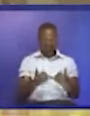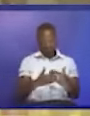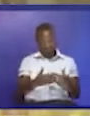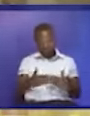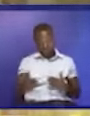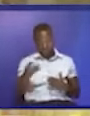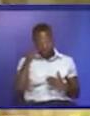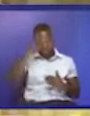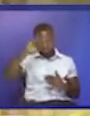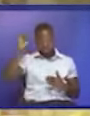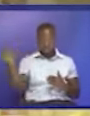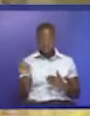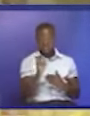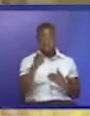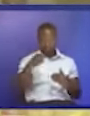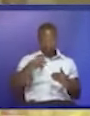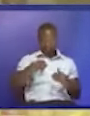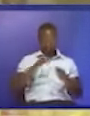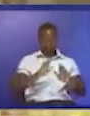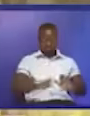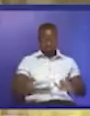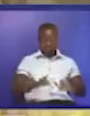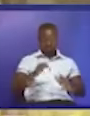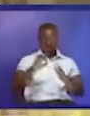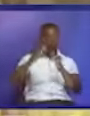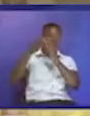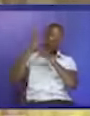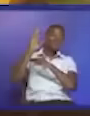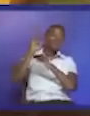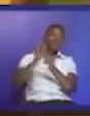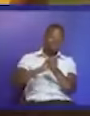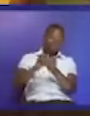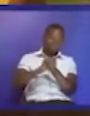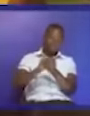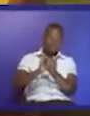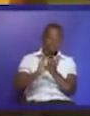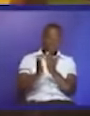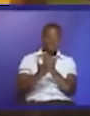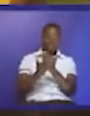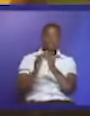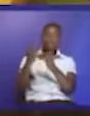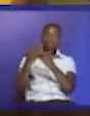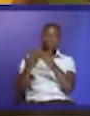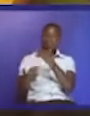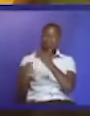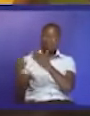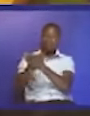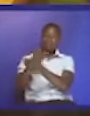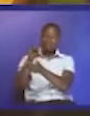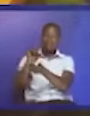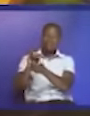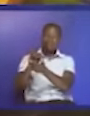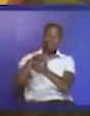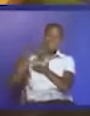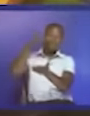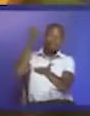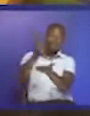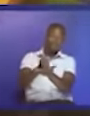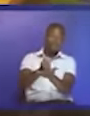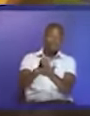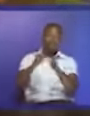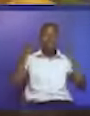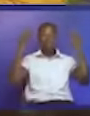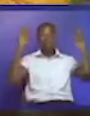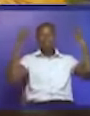forever, I am a child of God, washed by the blood of the Lamb. Amen and amen. Let's give them a big